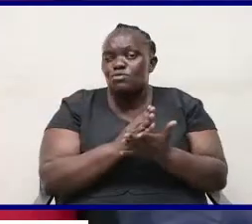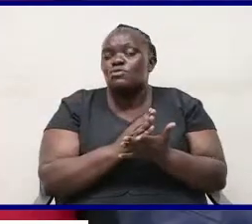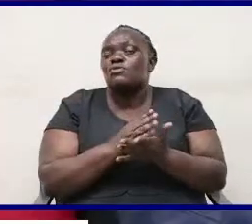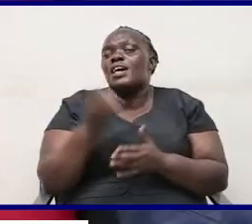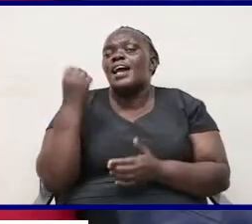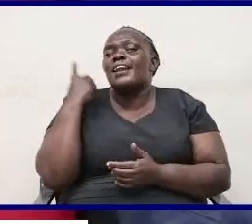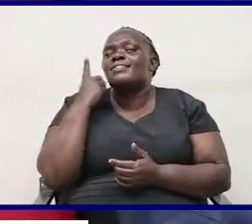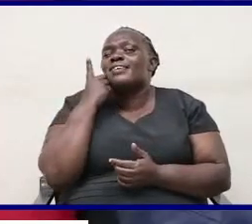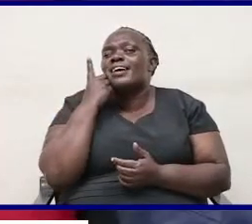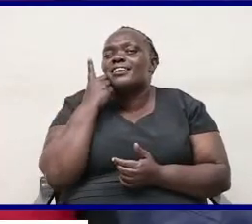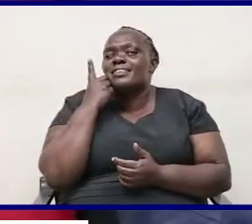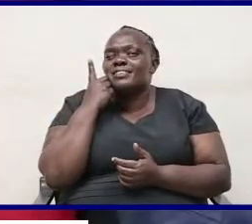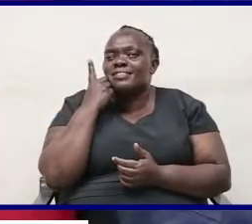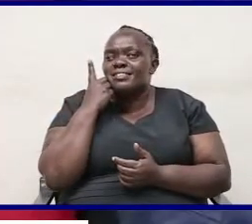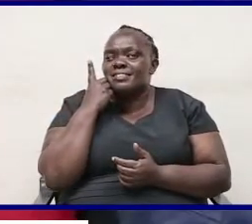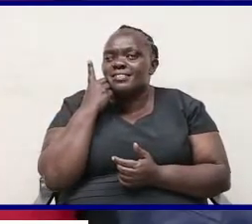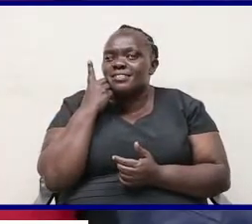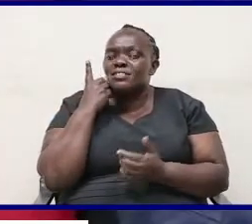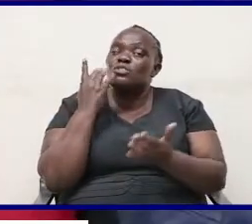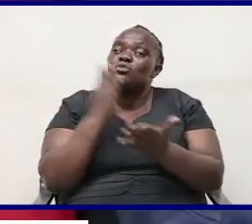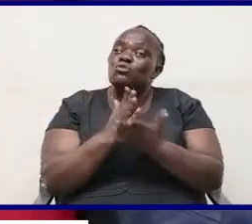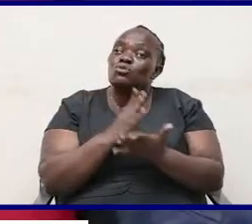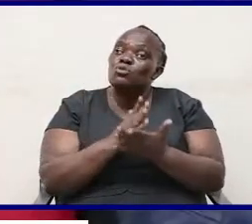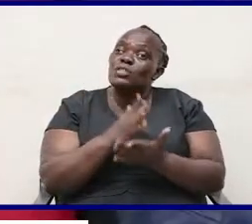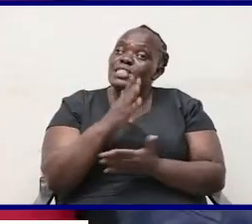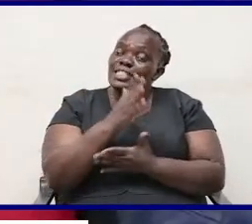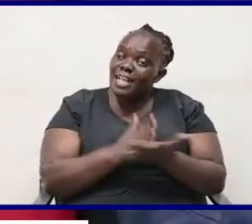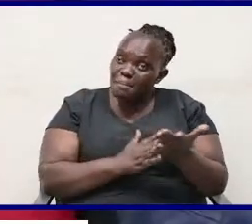also realized that there are some